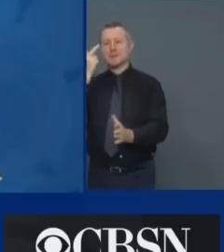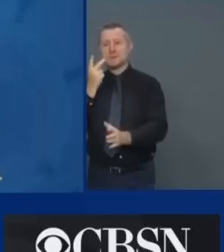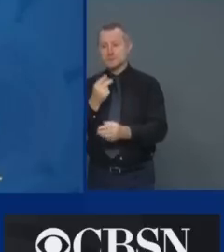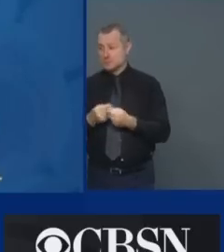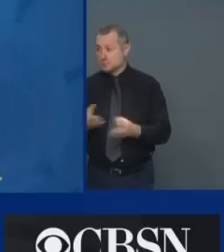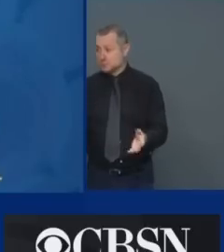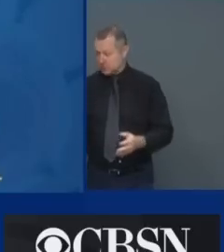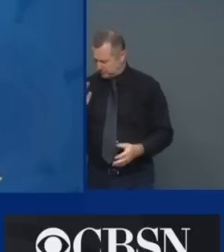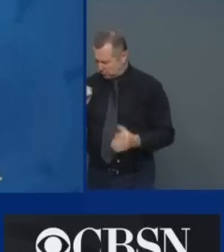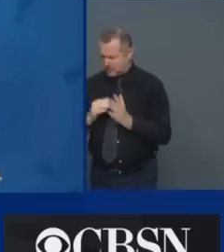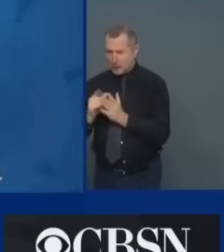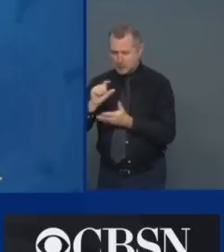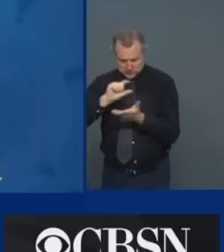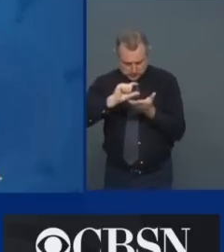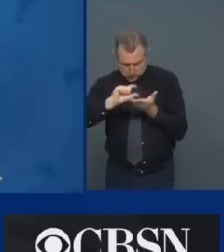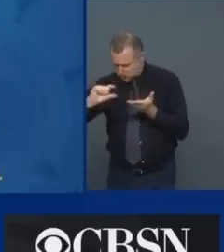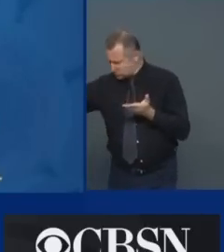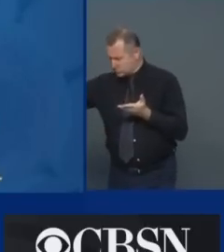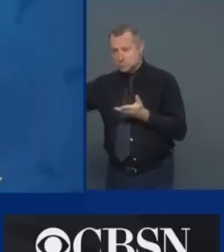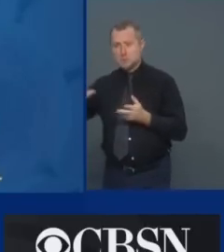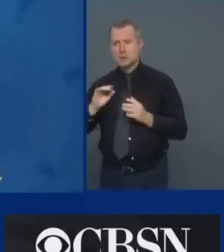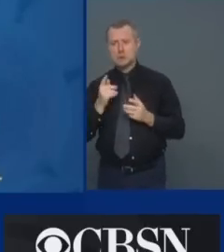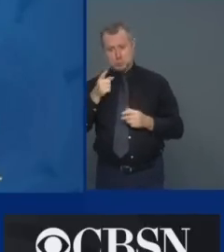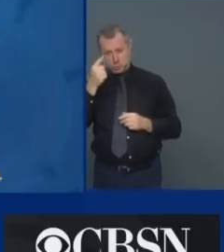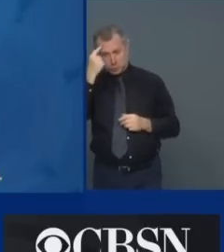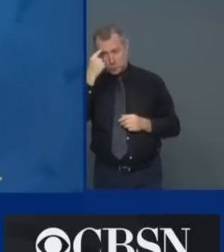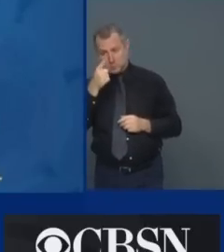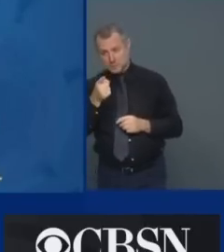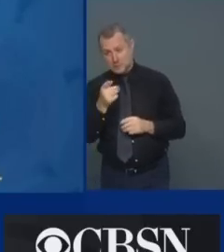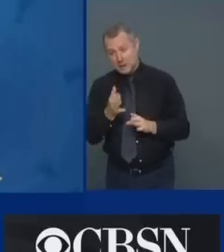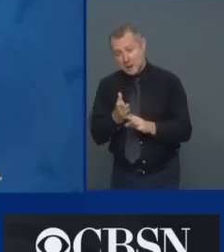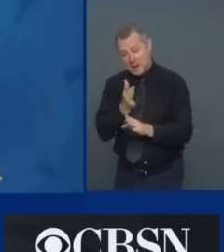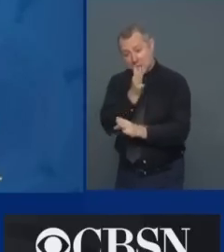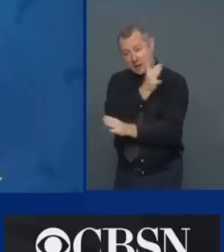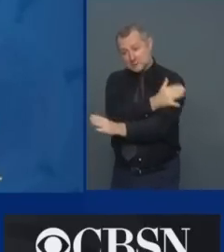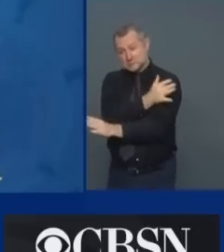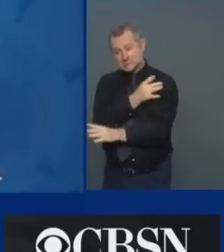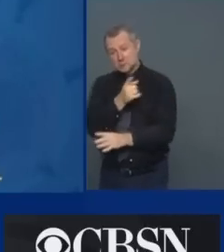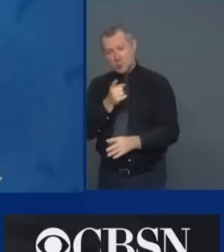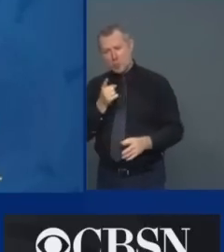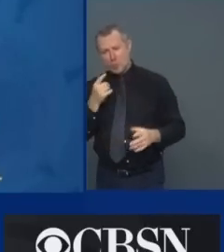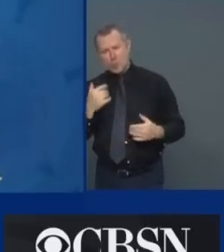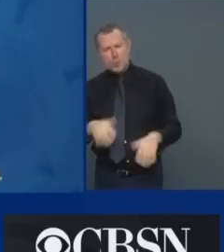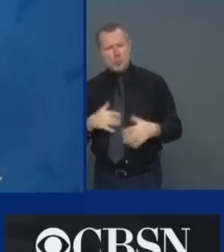thus far has been massive with the testing and the quarantine, et cetera.